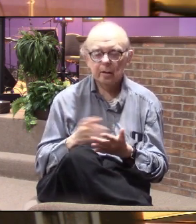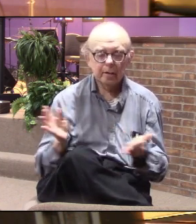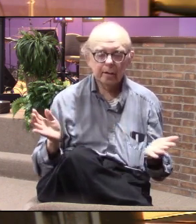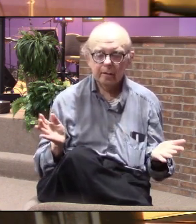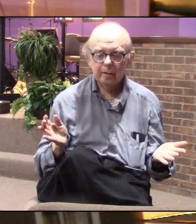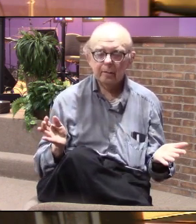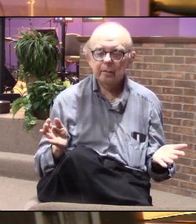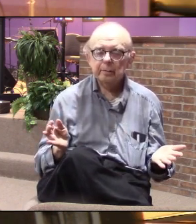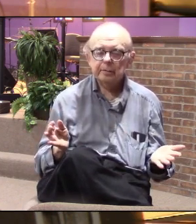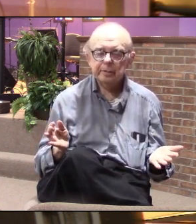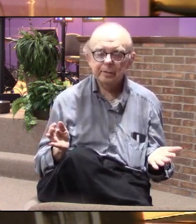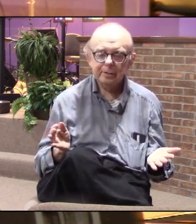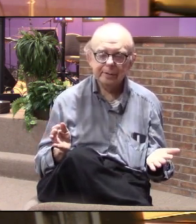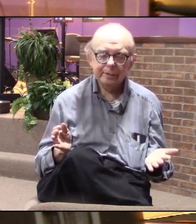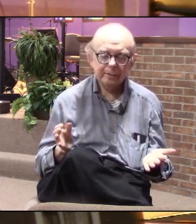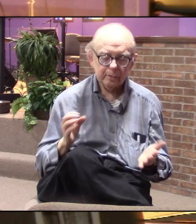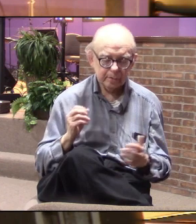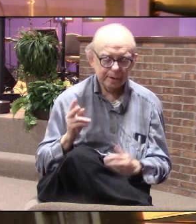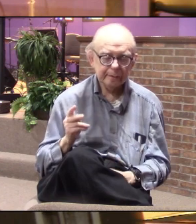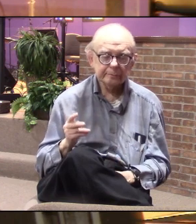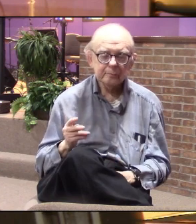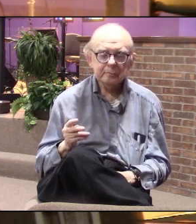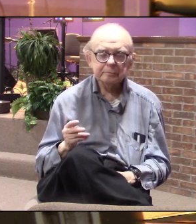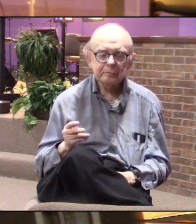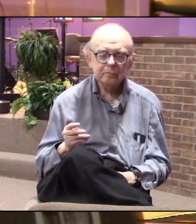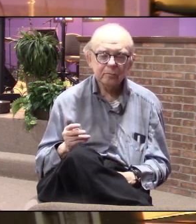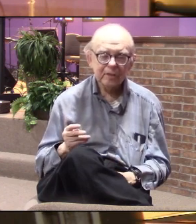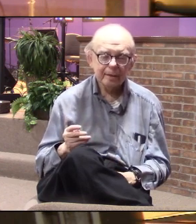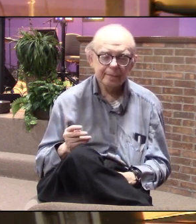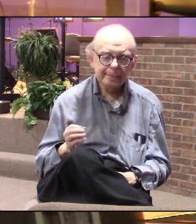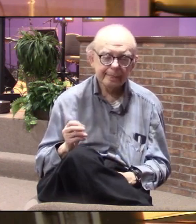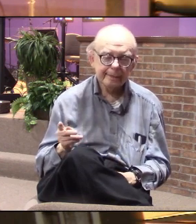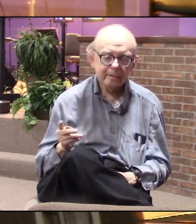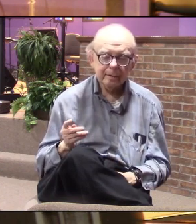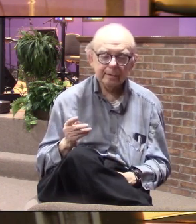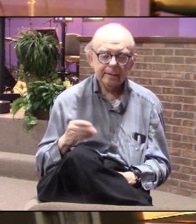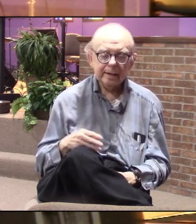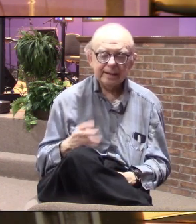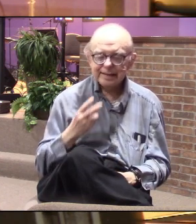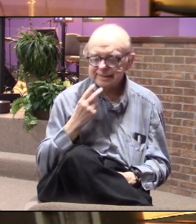all things. Okay. Let's see.